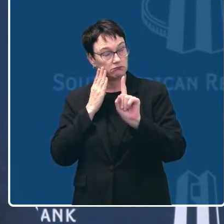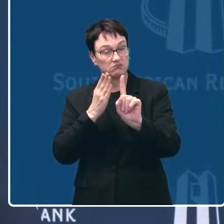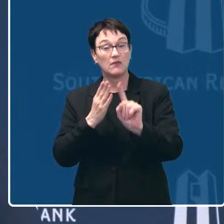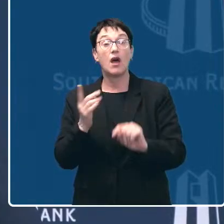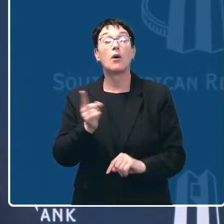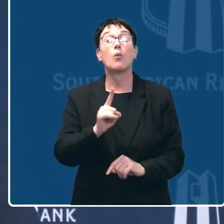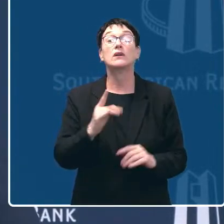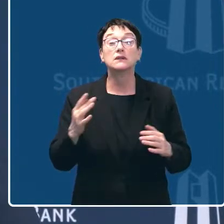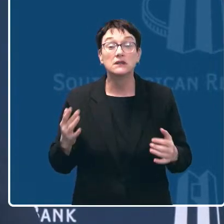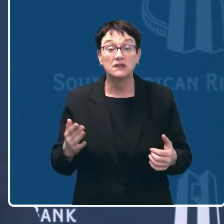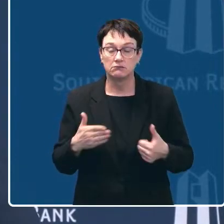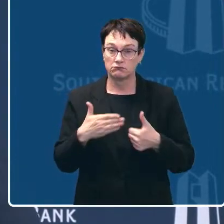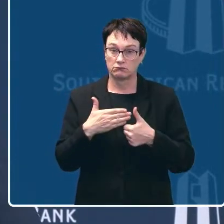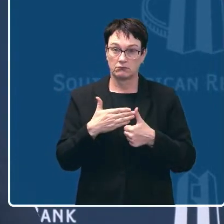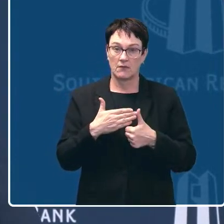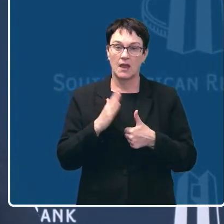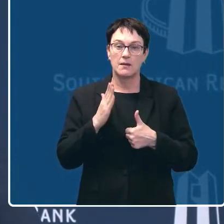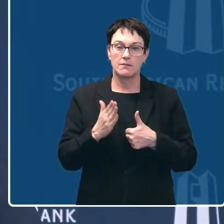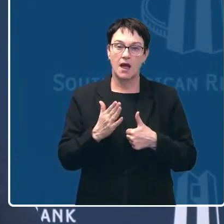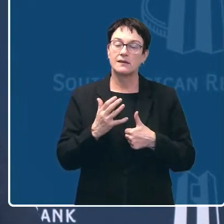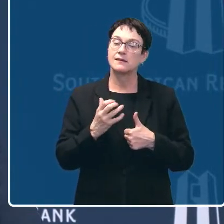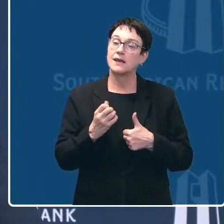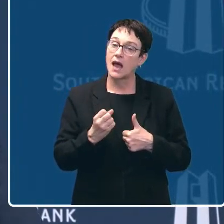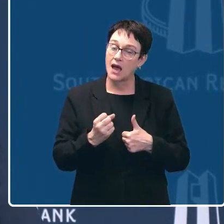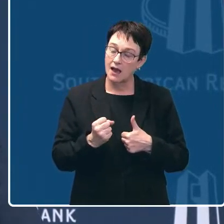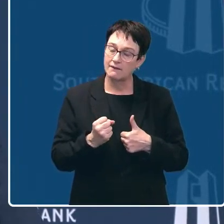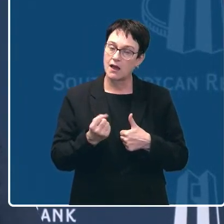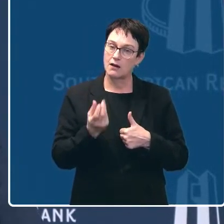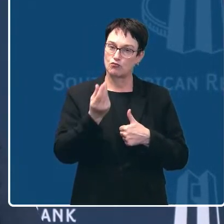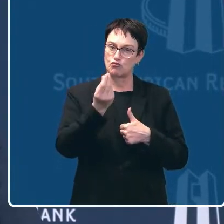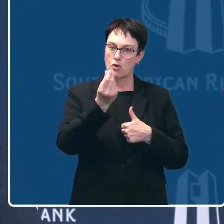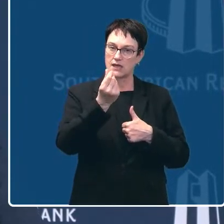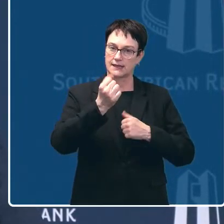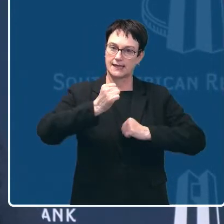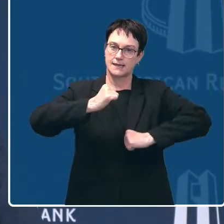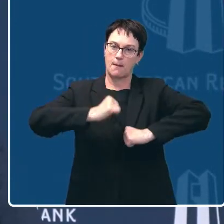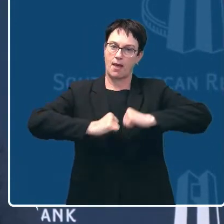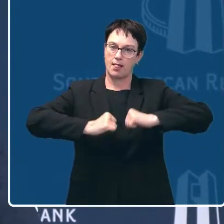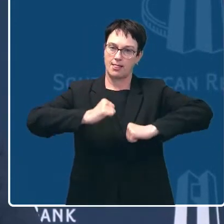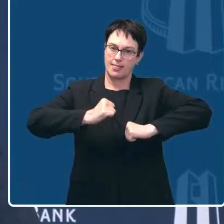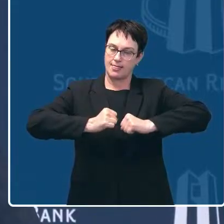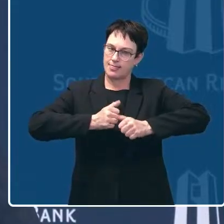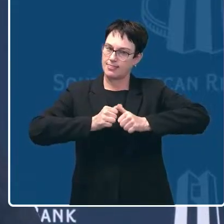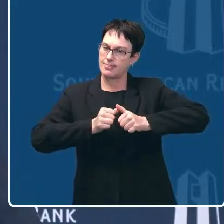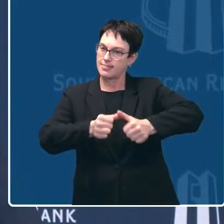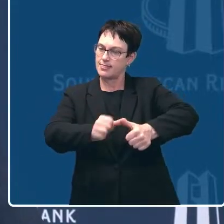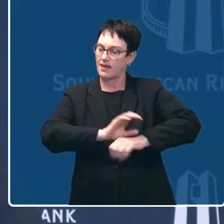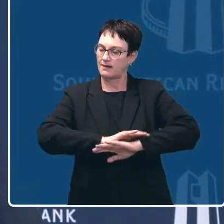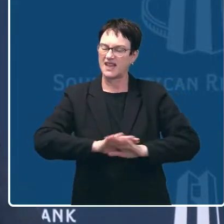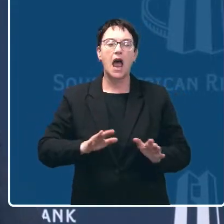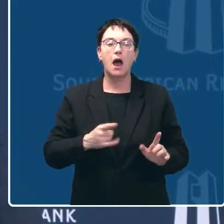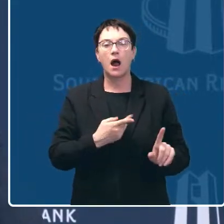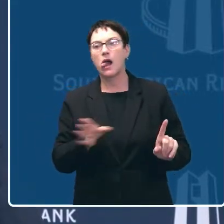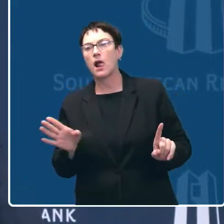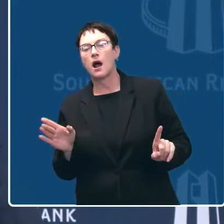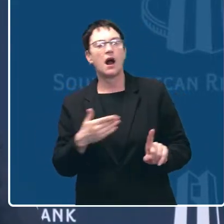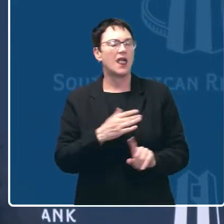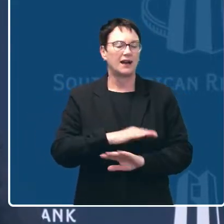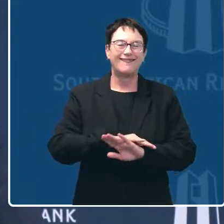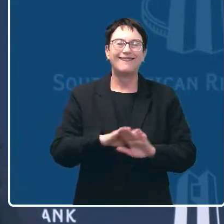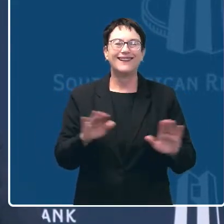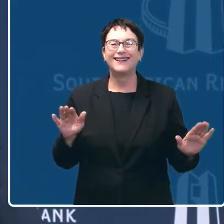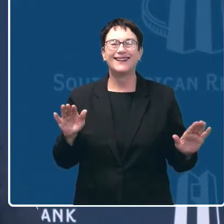in the interest of balanced and sustainable growth. It doesn't say, is this or the other. It